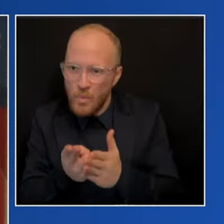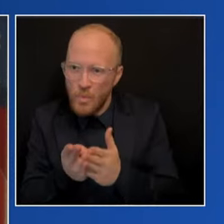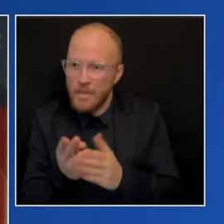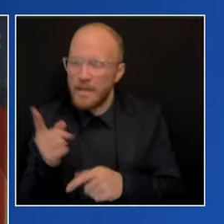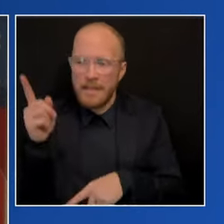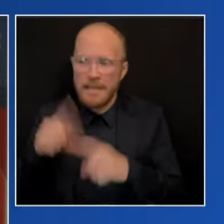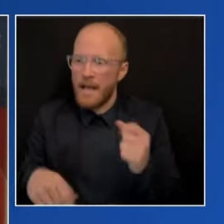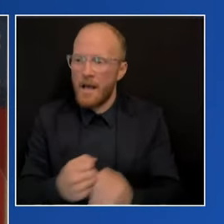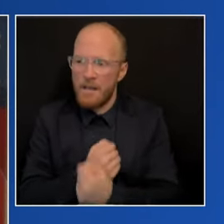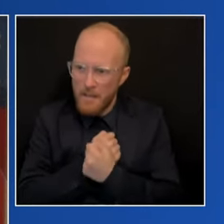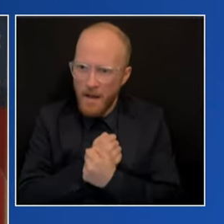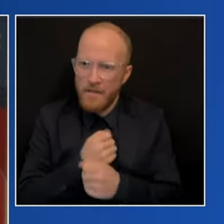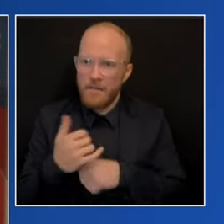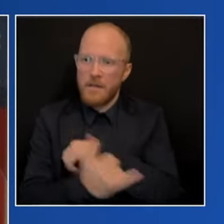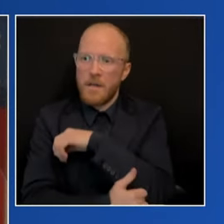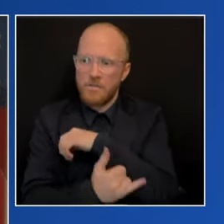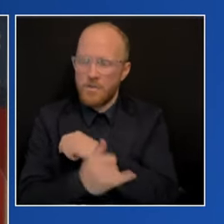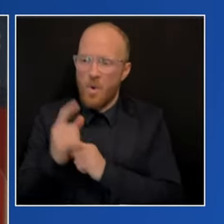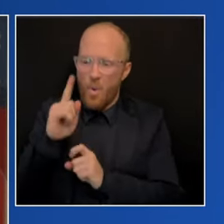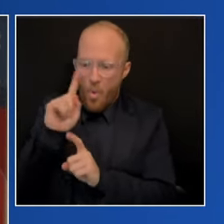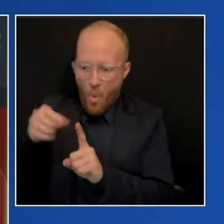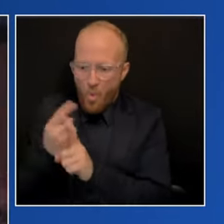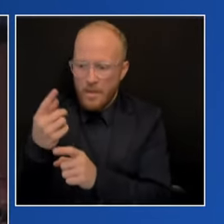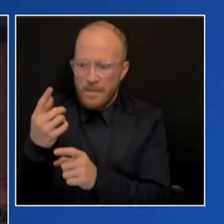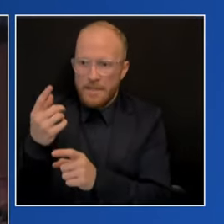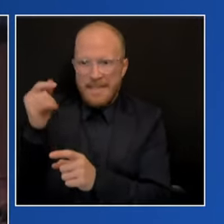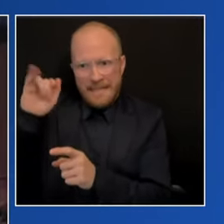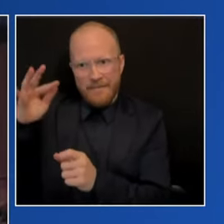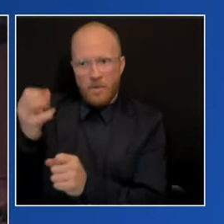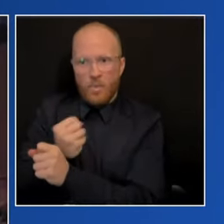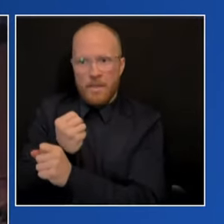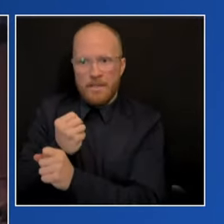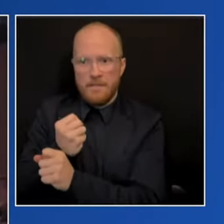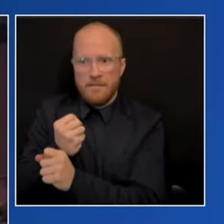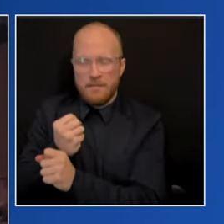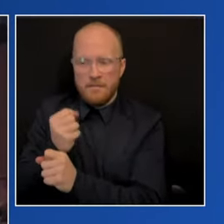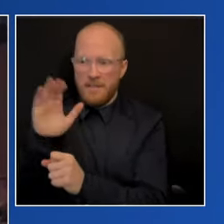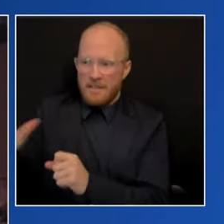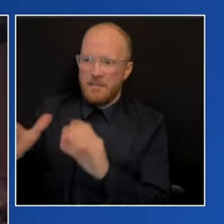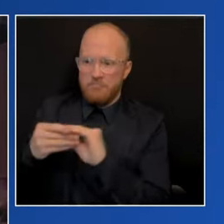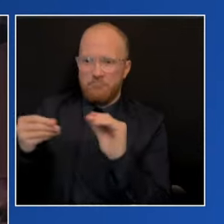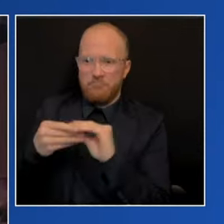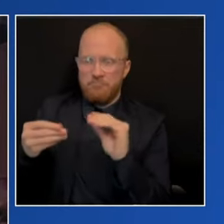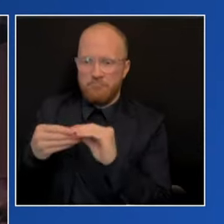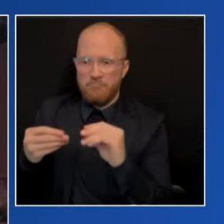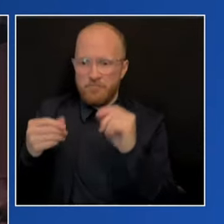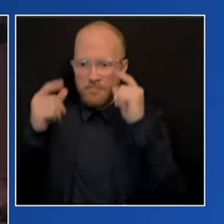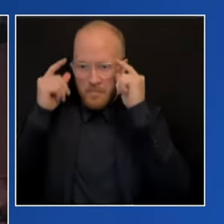country only when you win. You can't love your country only when you win.